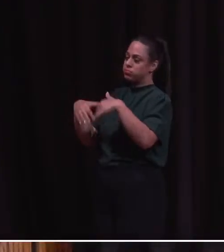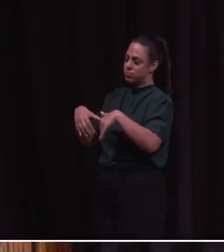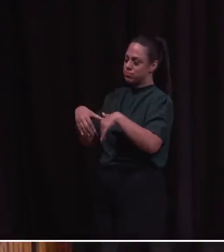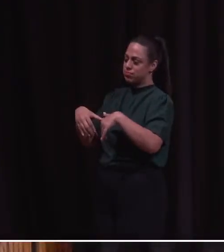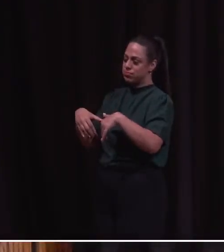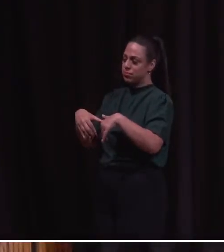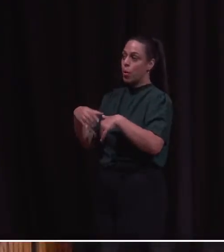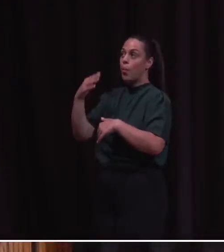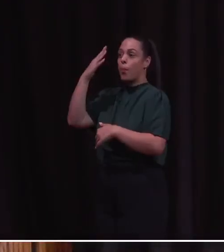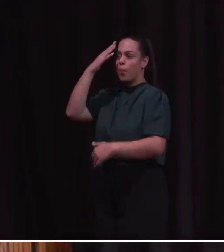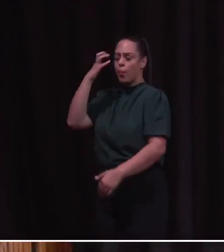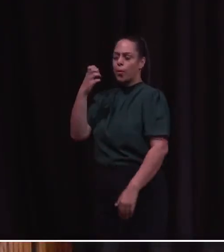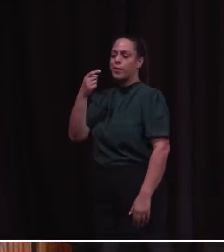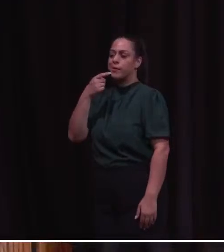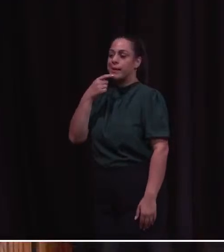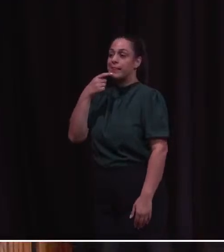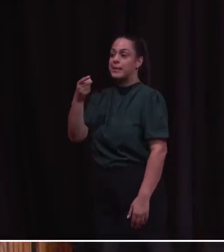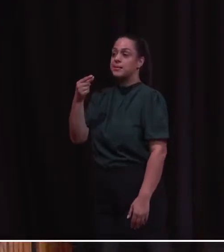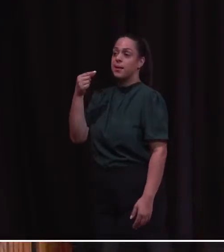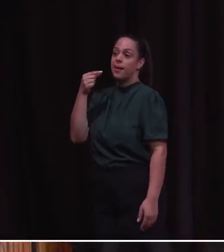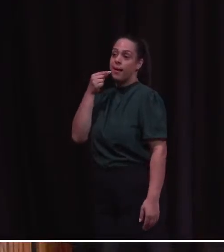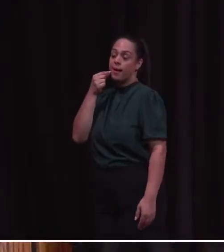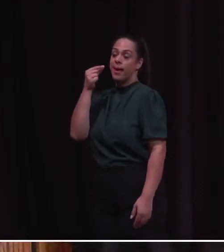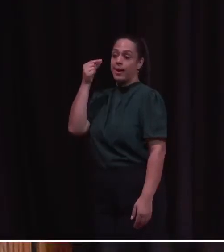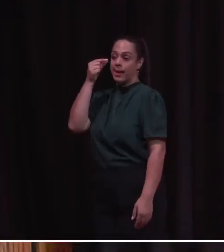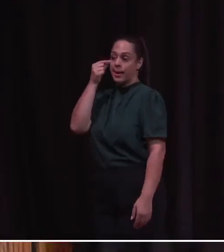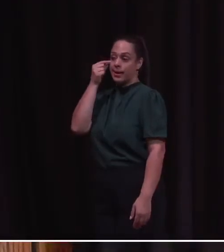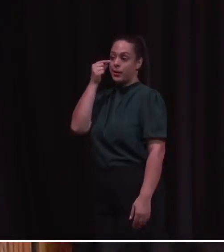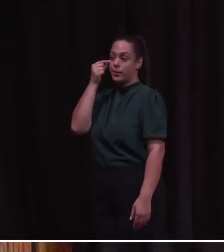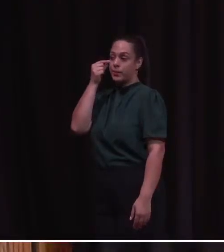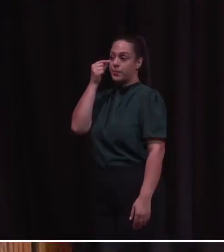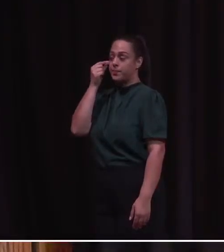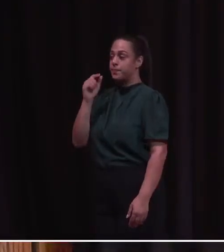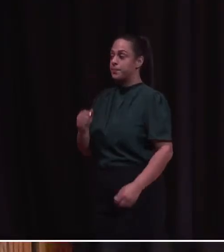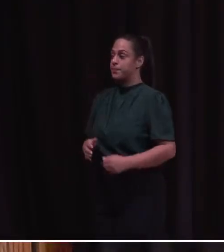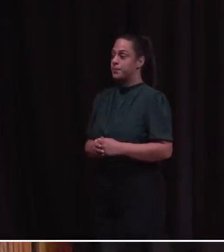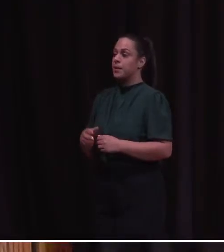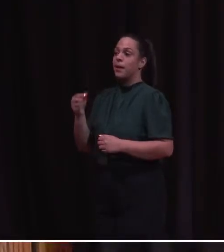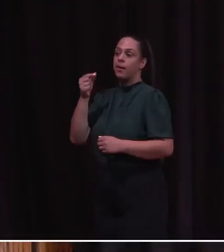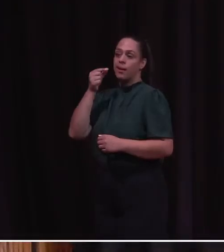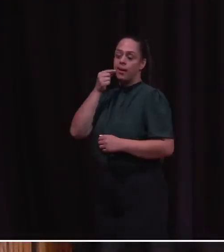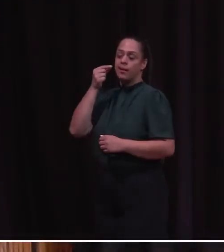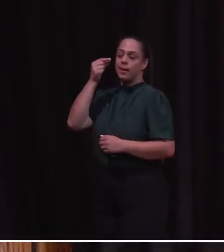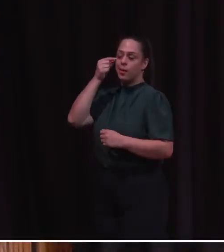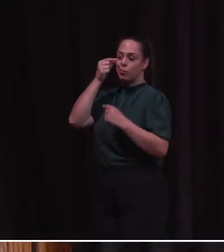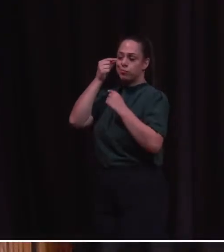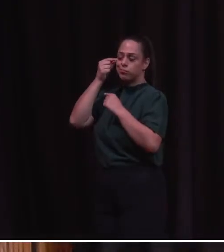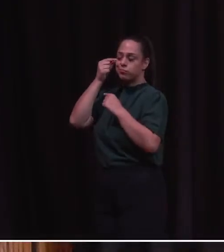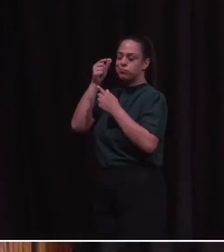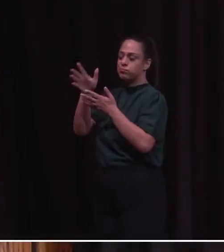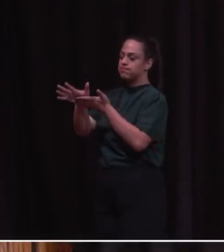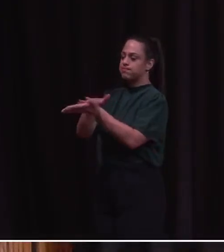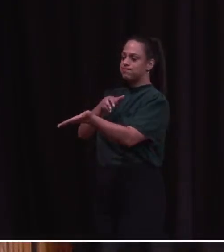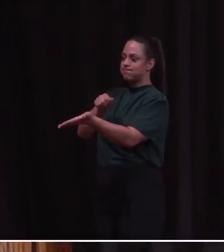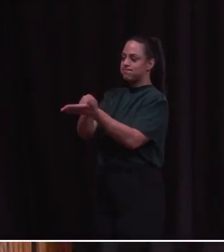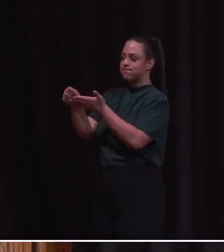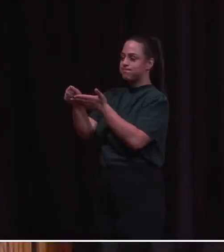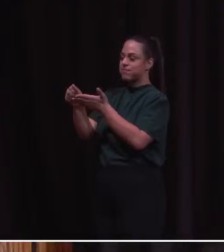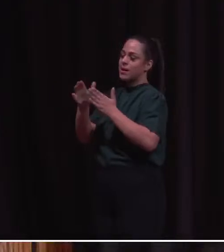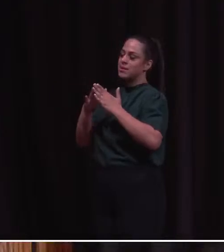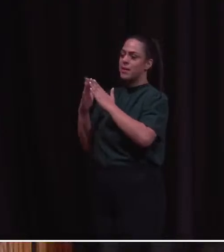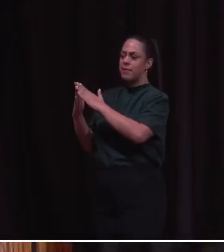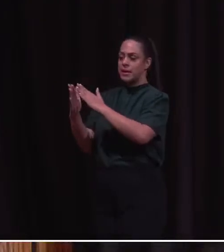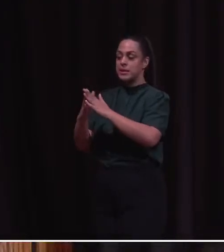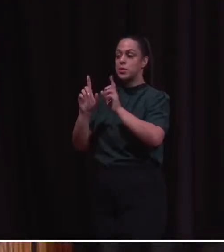take down civilization. Butler's question, Who is afraid of gender